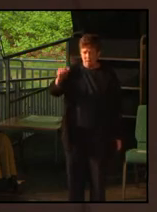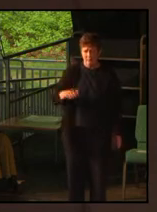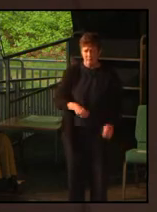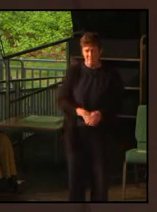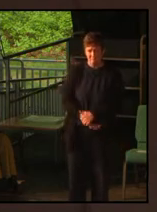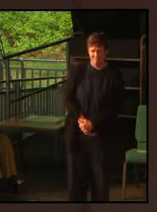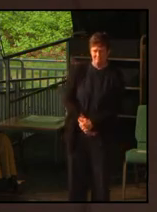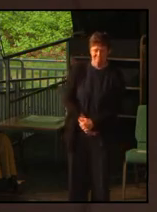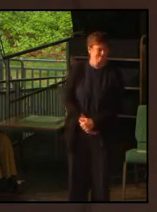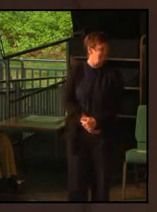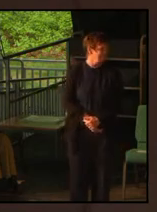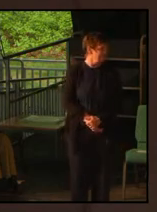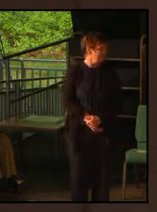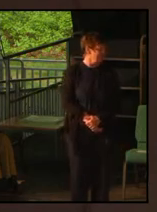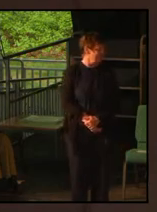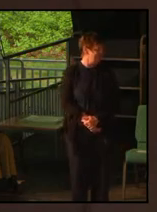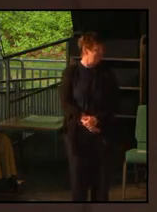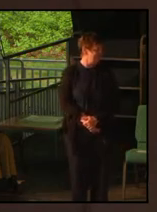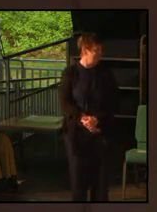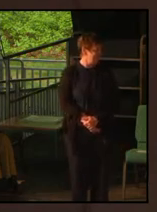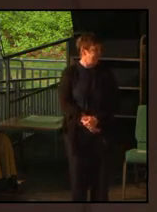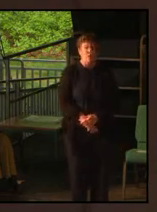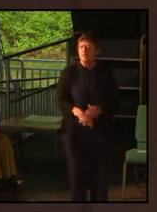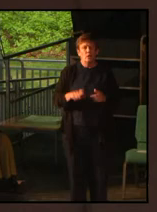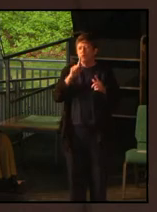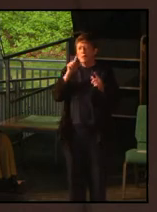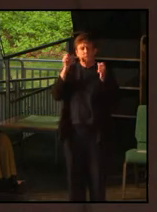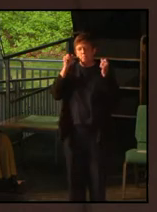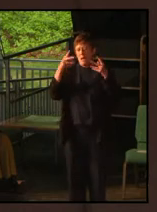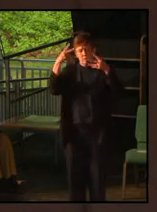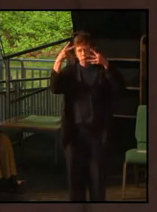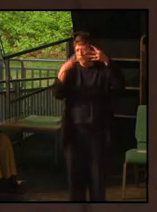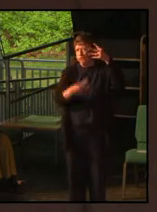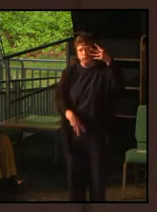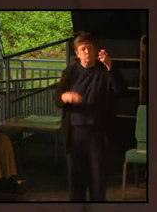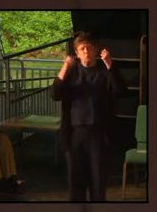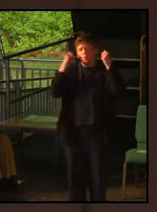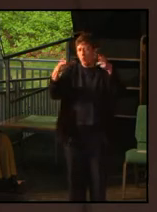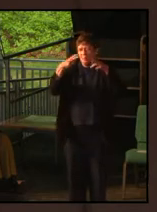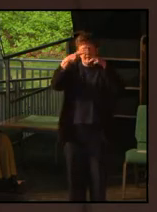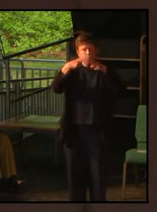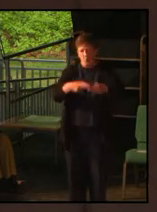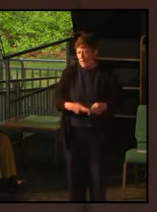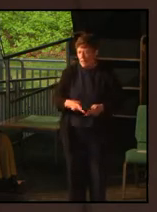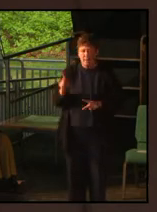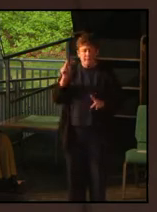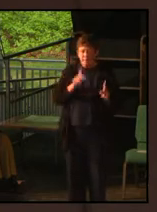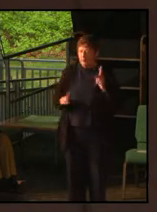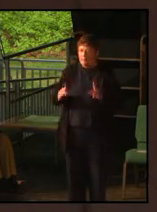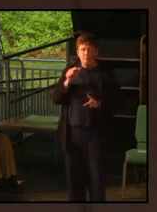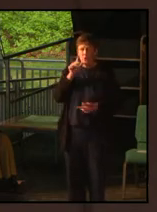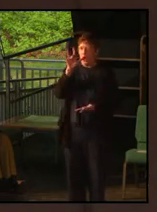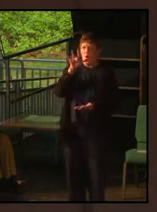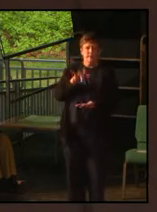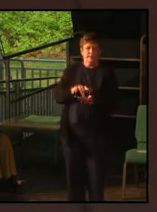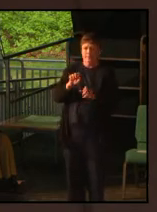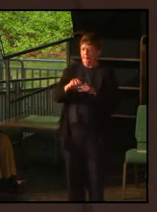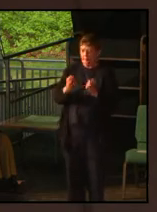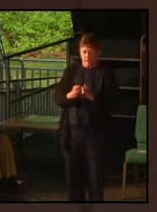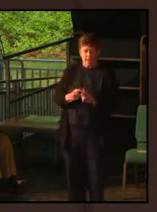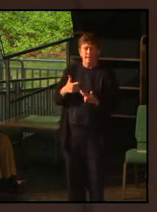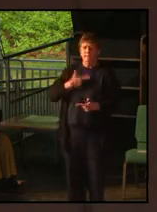There are countless others, too many to name. People on the margins can, have, and